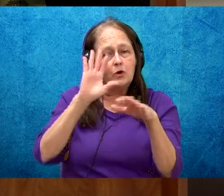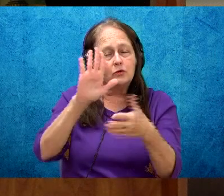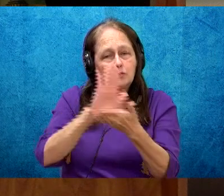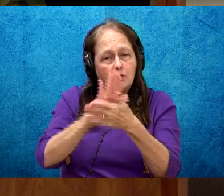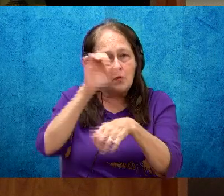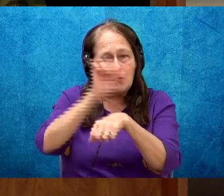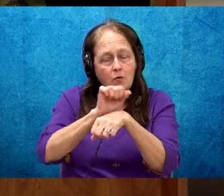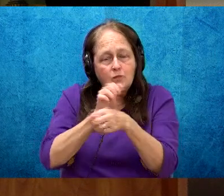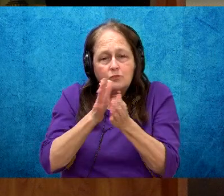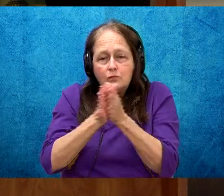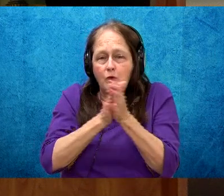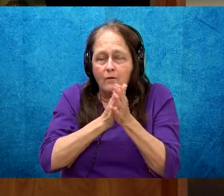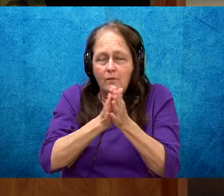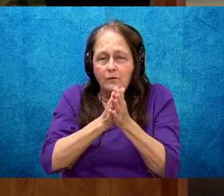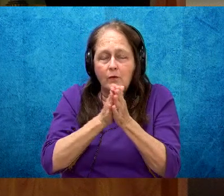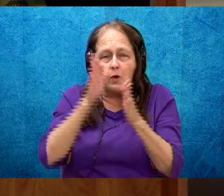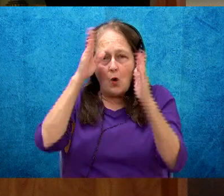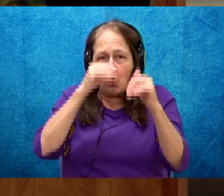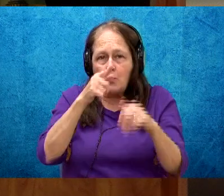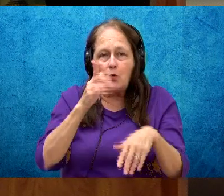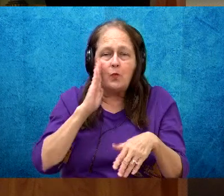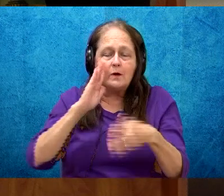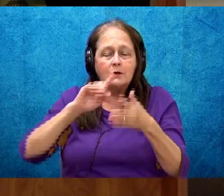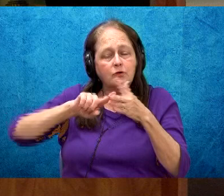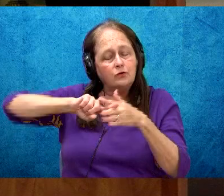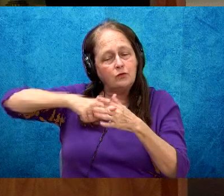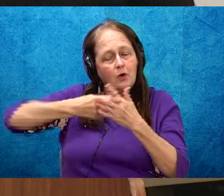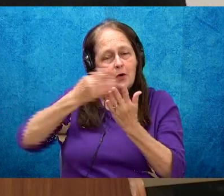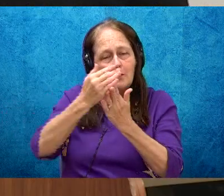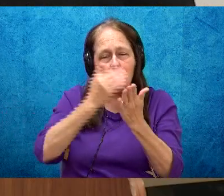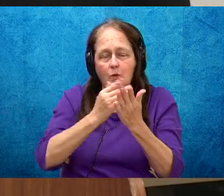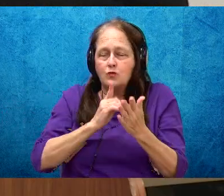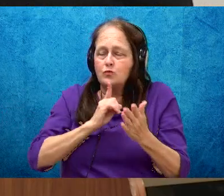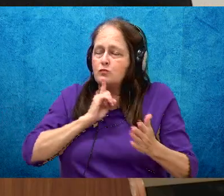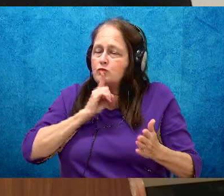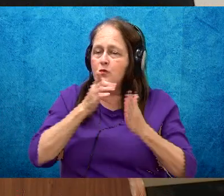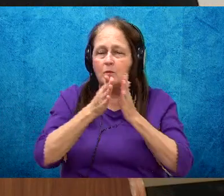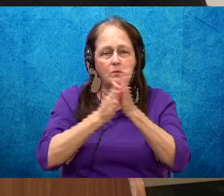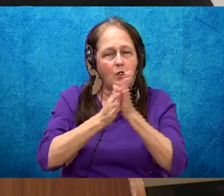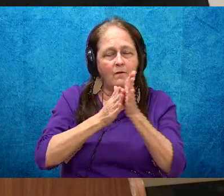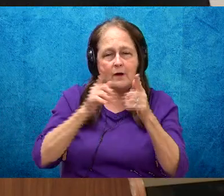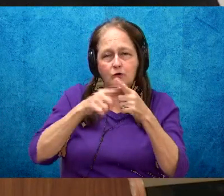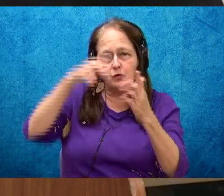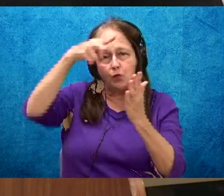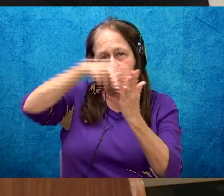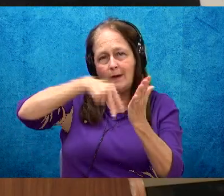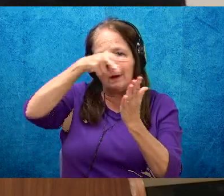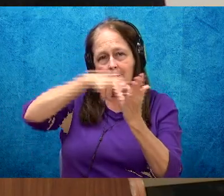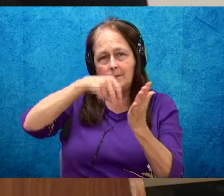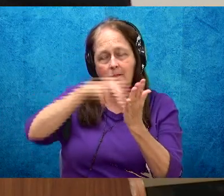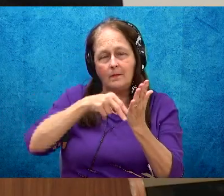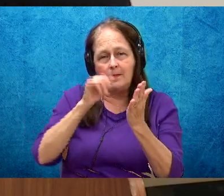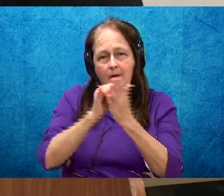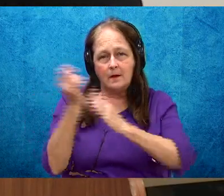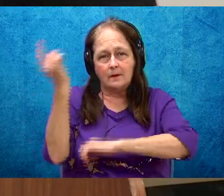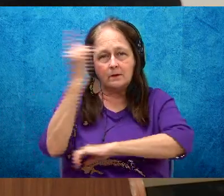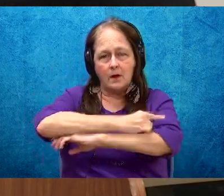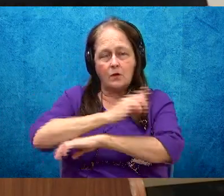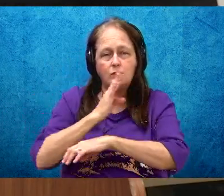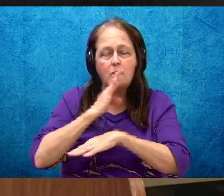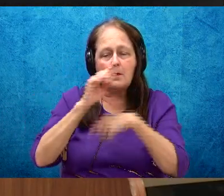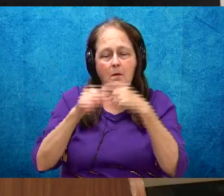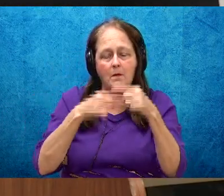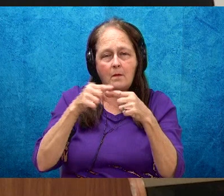you're motivated, and hopefully after this lesson, you'll be really motivated to read. Now, today we're going to talk